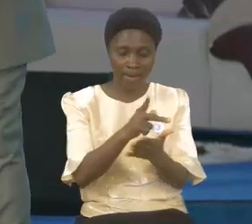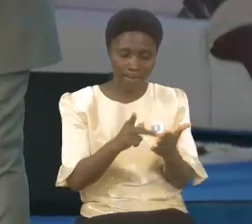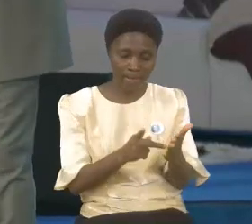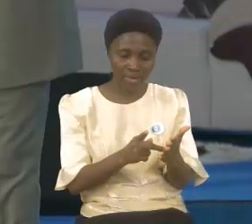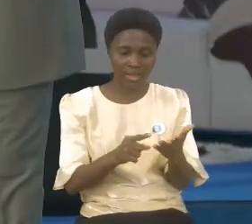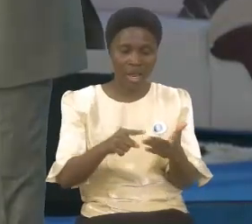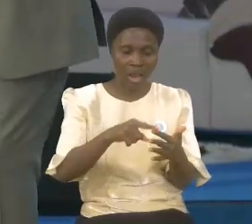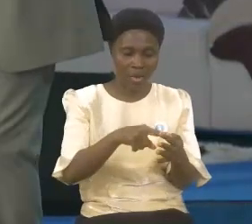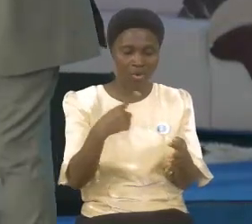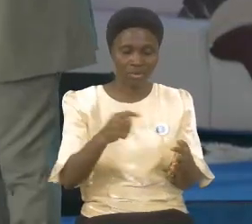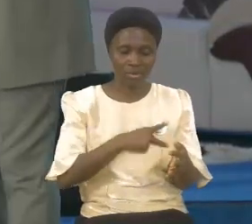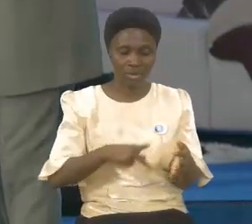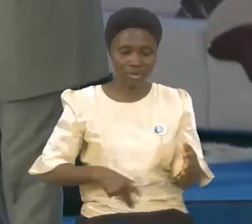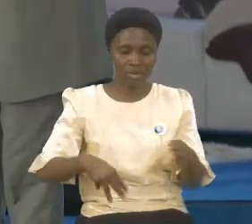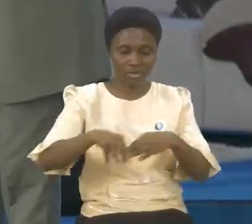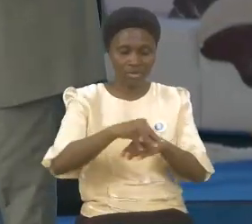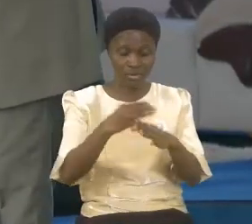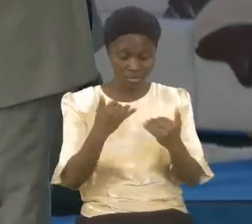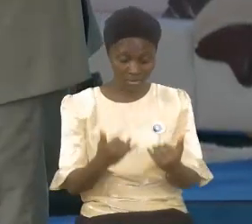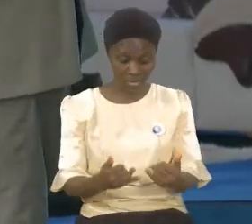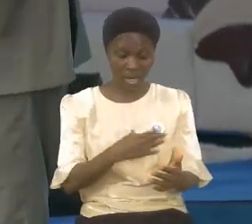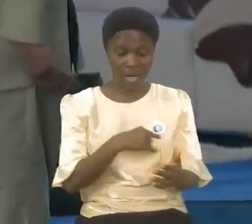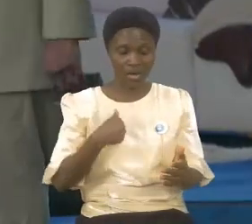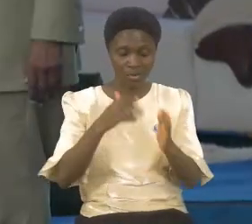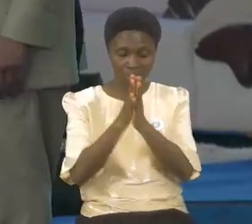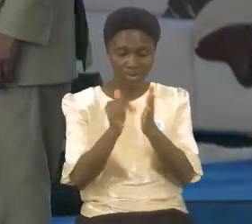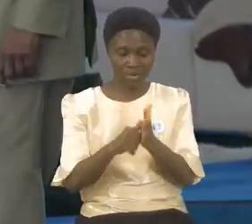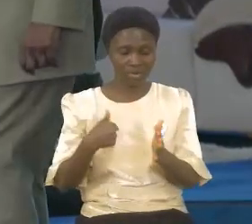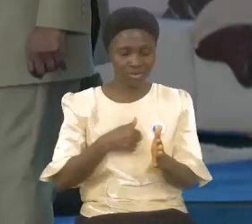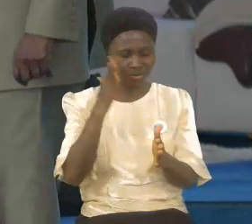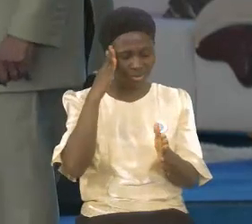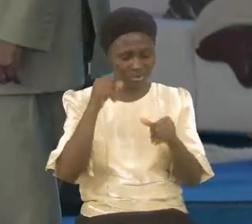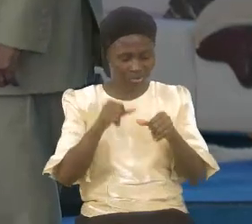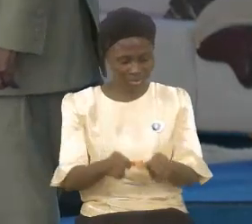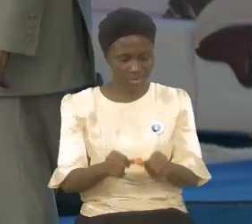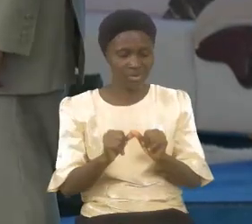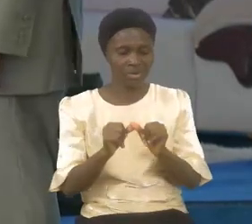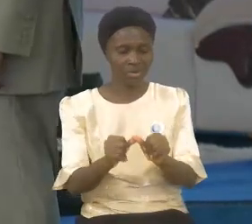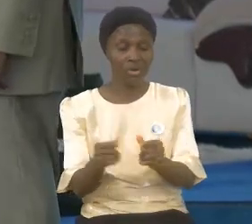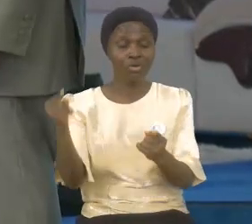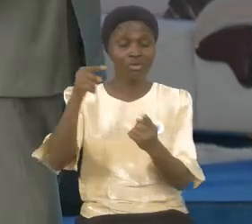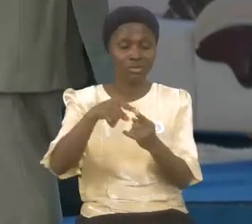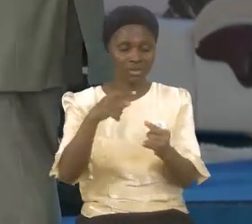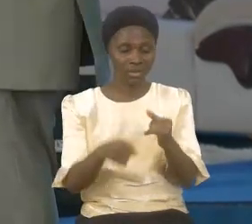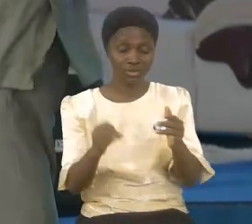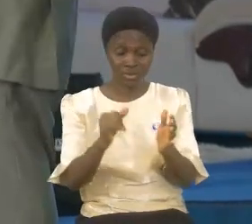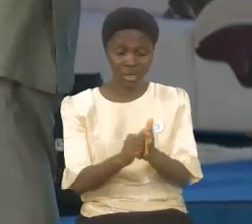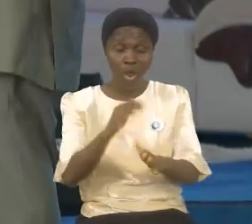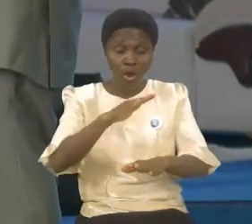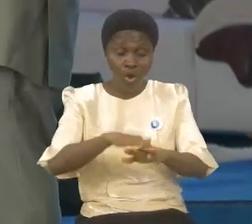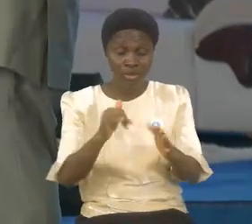now, and we pray we'll abide, we'll remain until the end, so that on that final day,